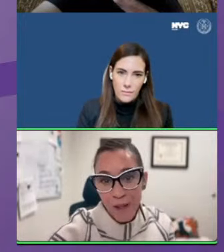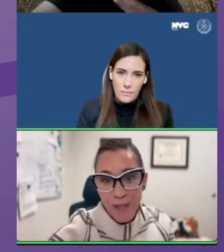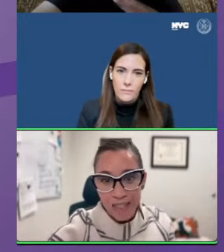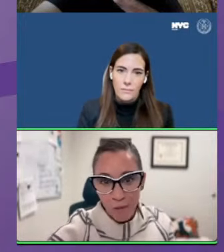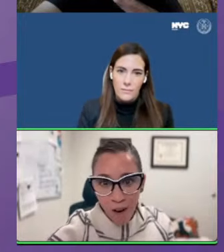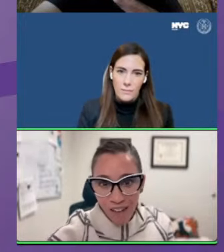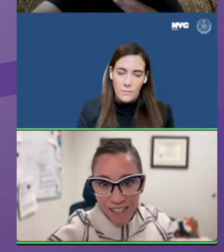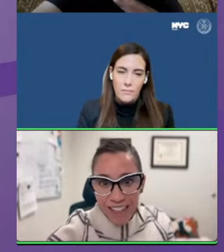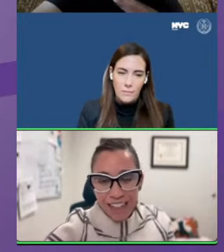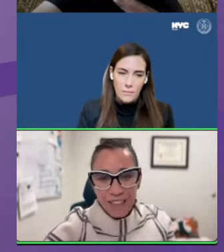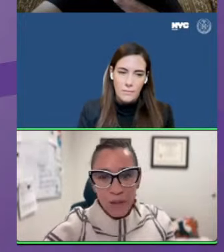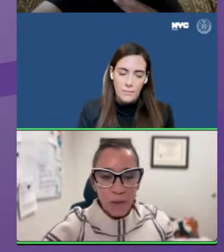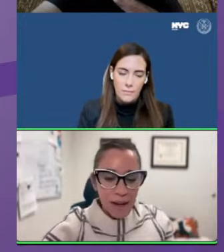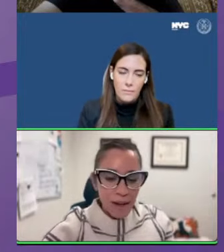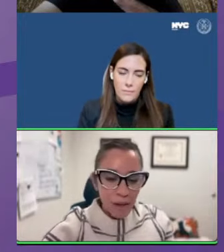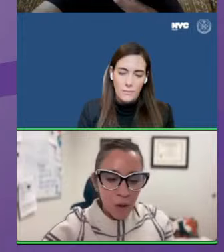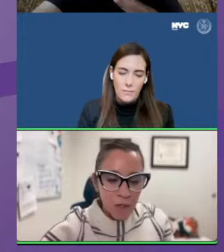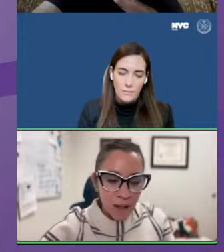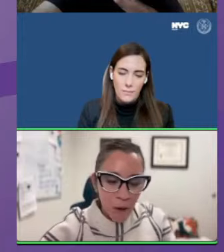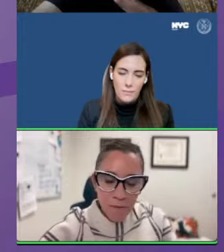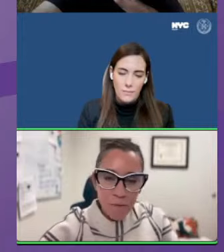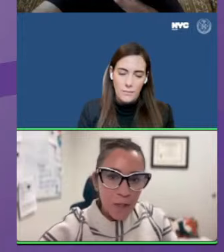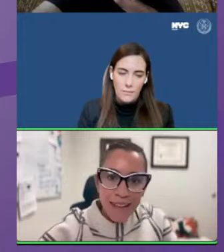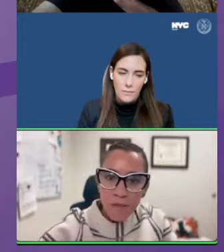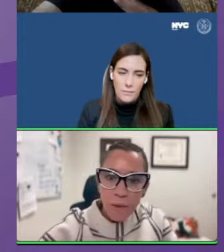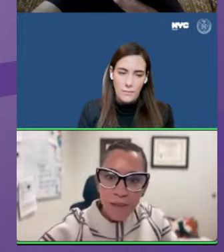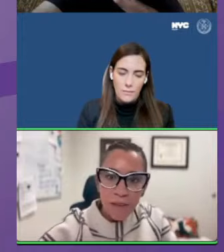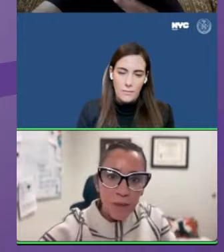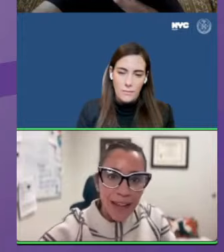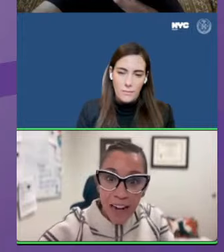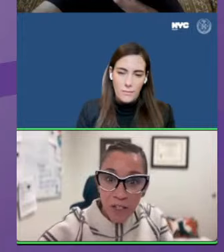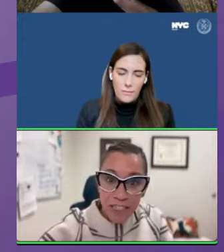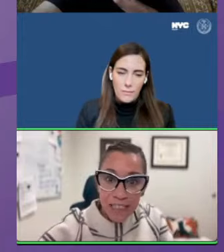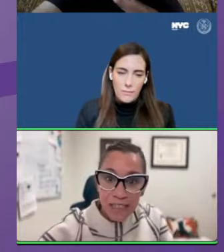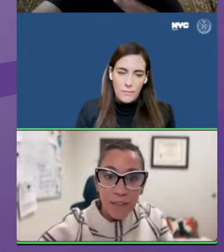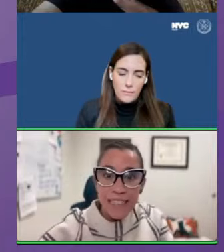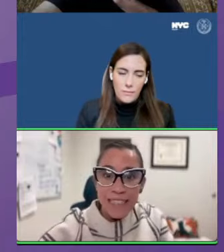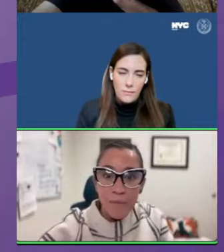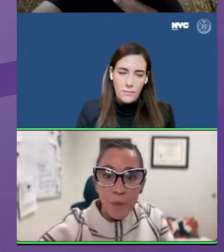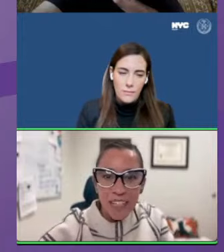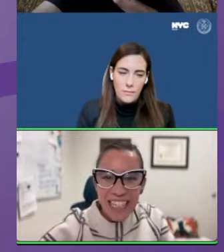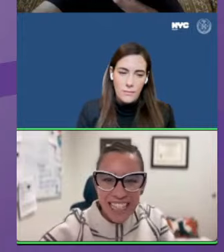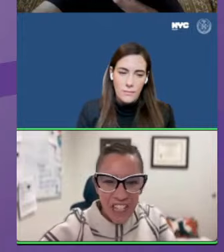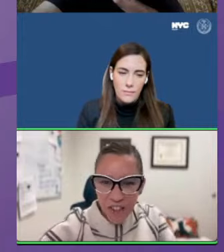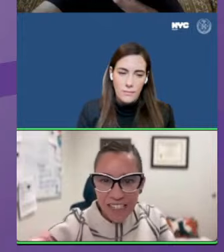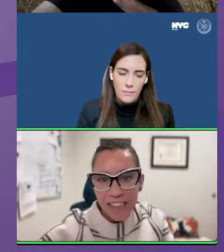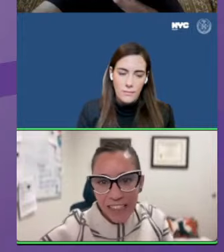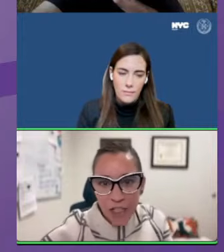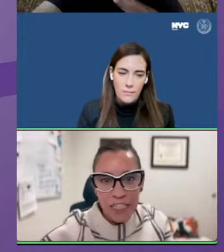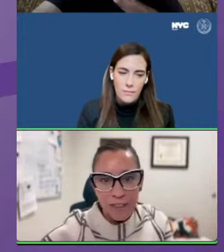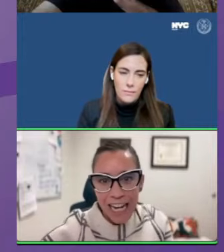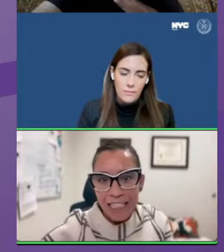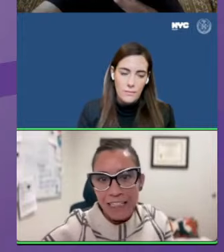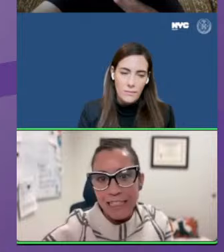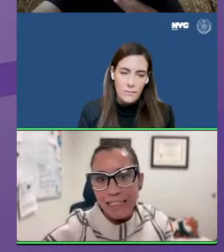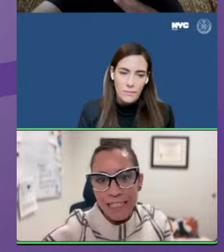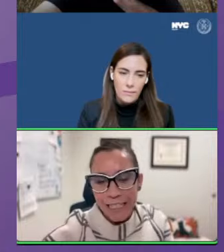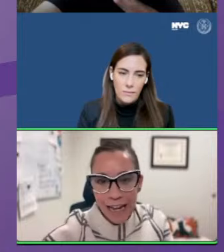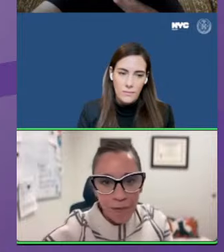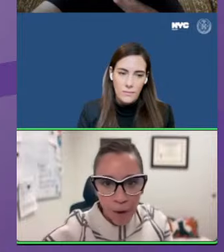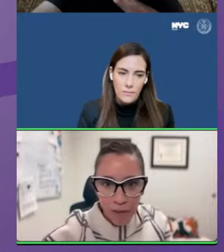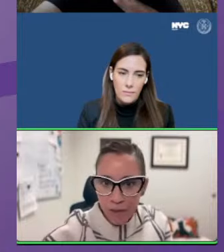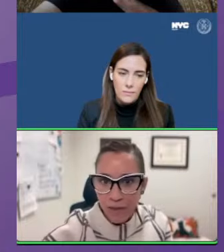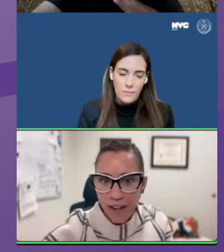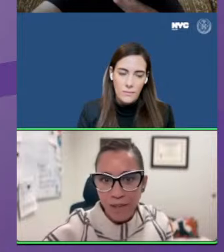that nothing is wrong. So also a lot of them present with allergies, for example, exaggerated allergic reactions that they didn't